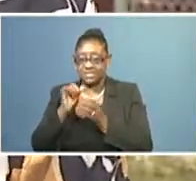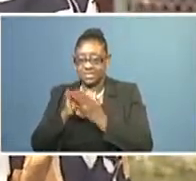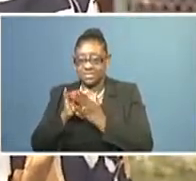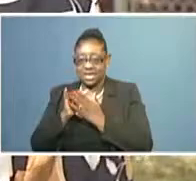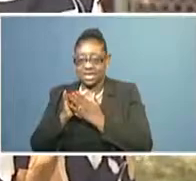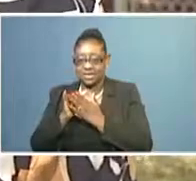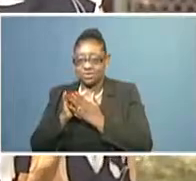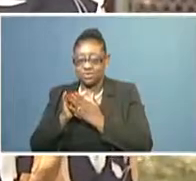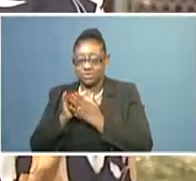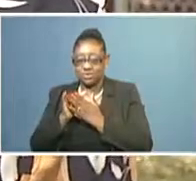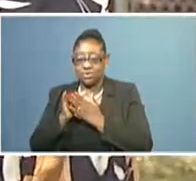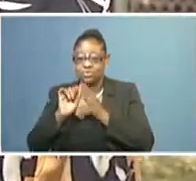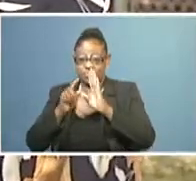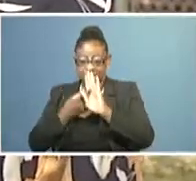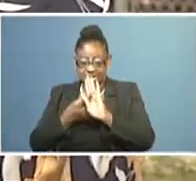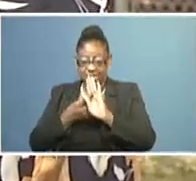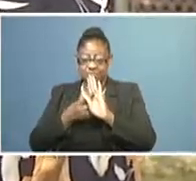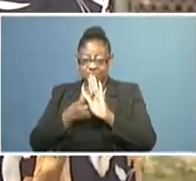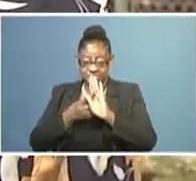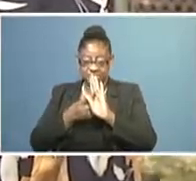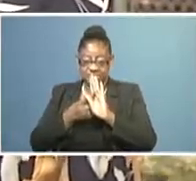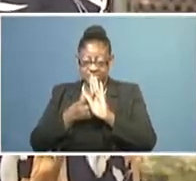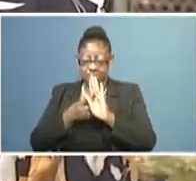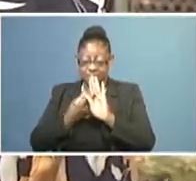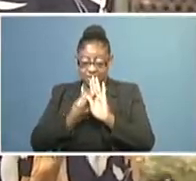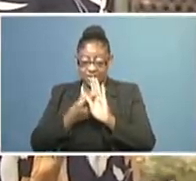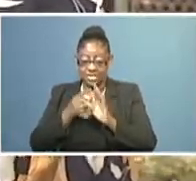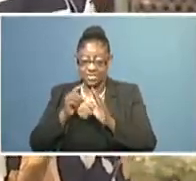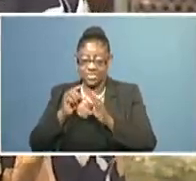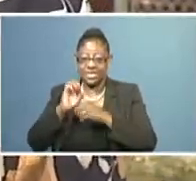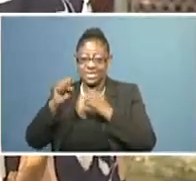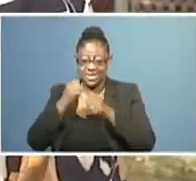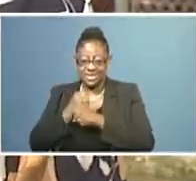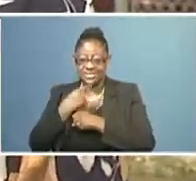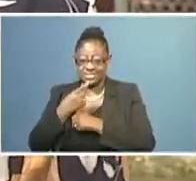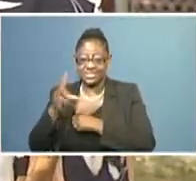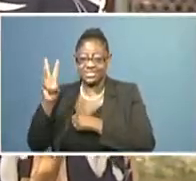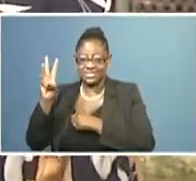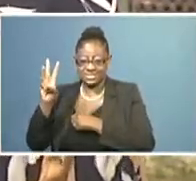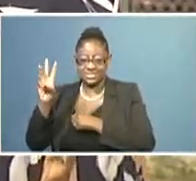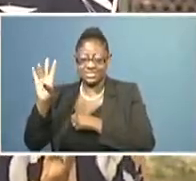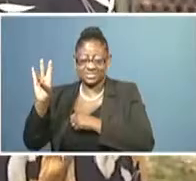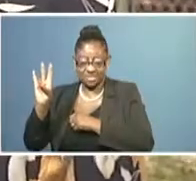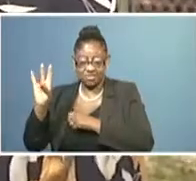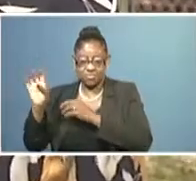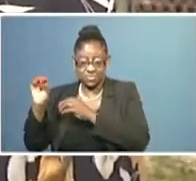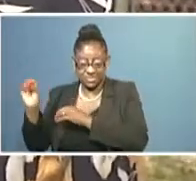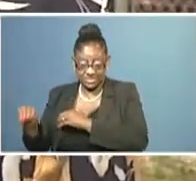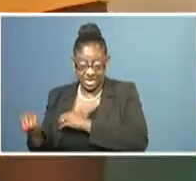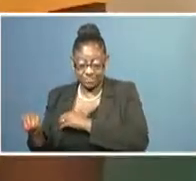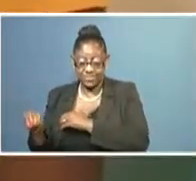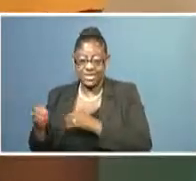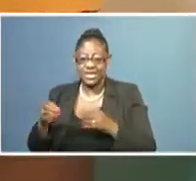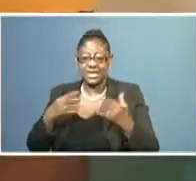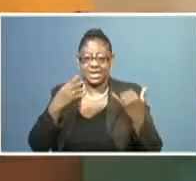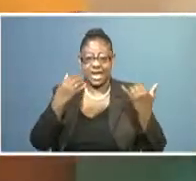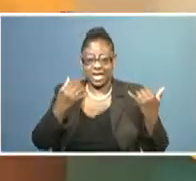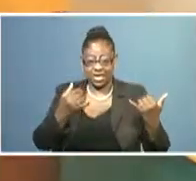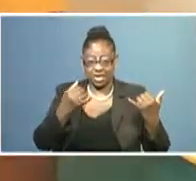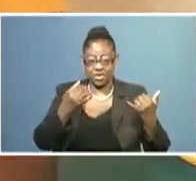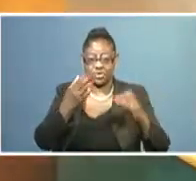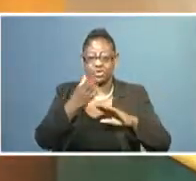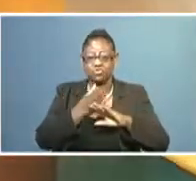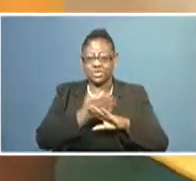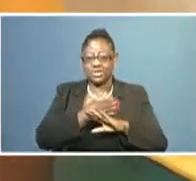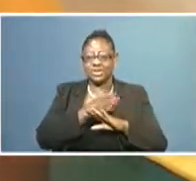year, we had an attendance rate of 67%, but I proudly boast that at present, that has